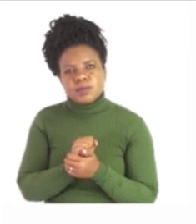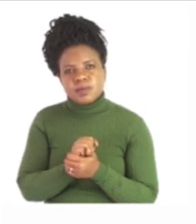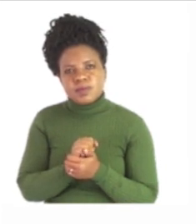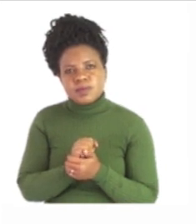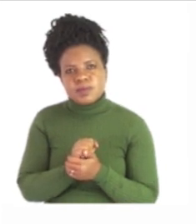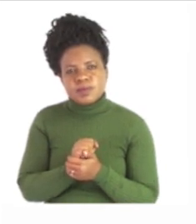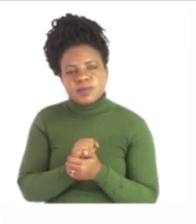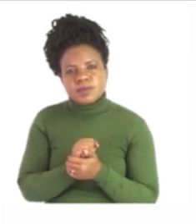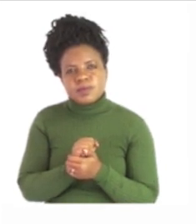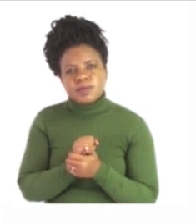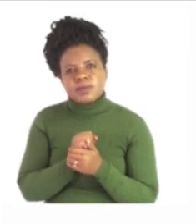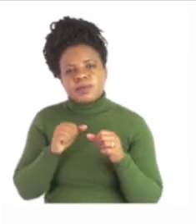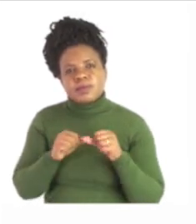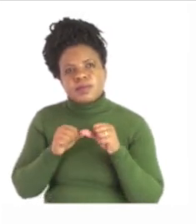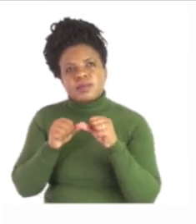We go to page